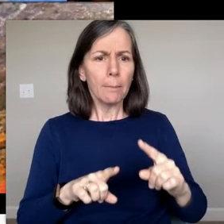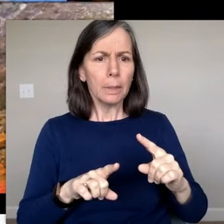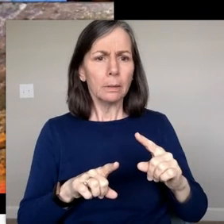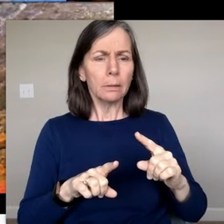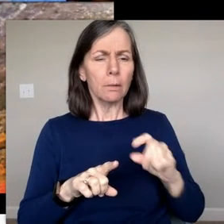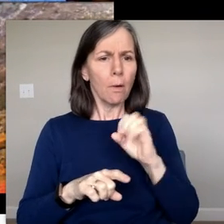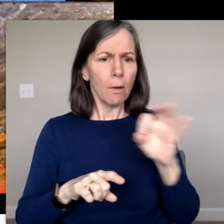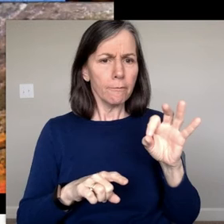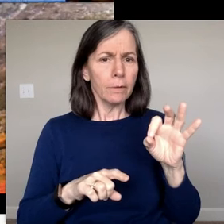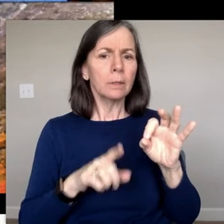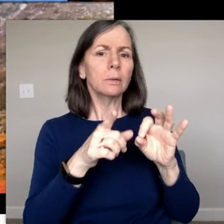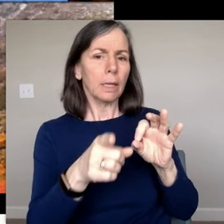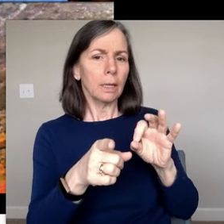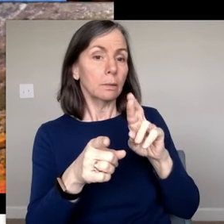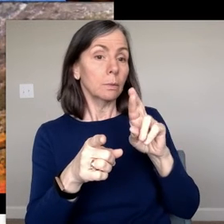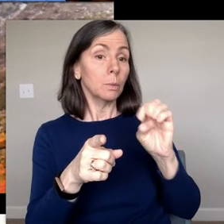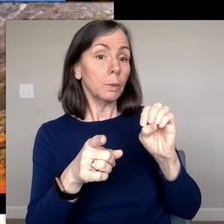video.